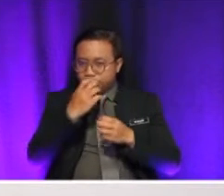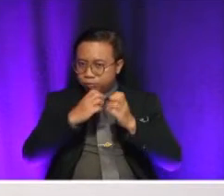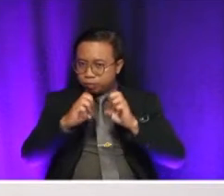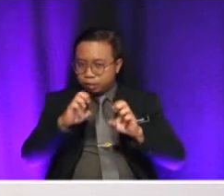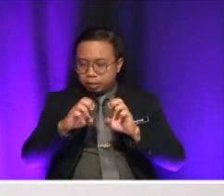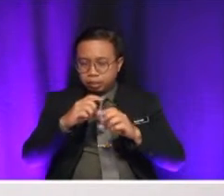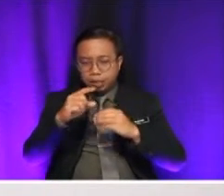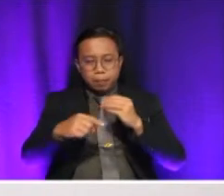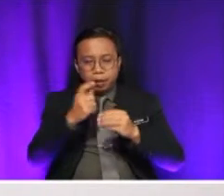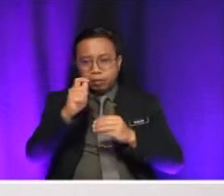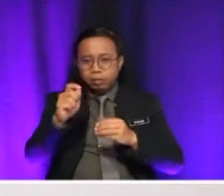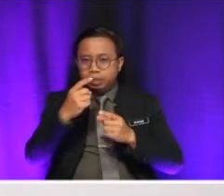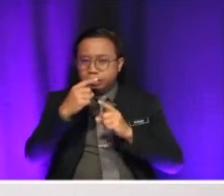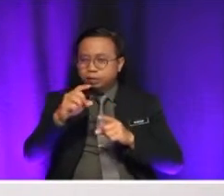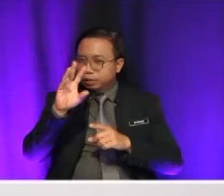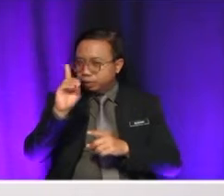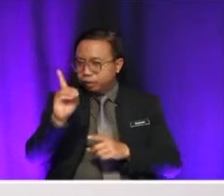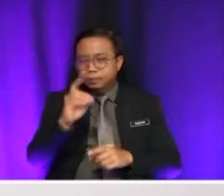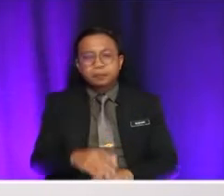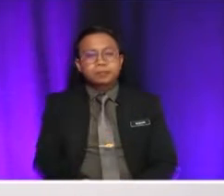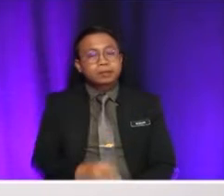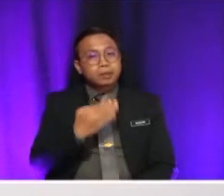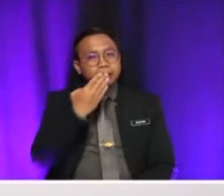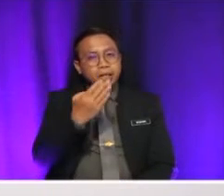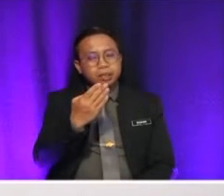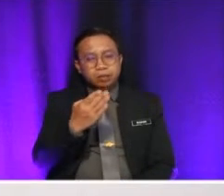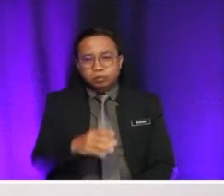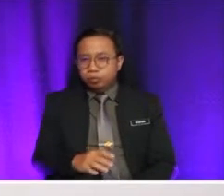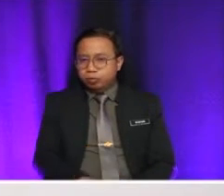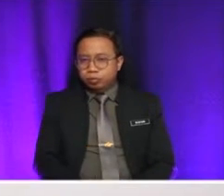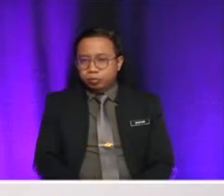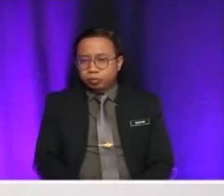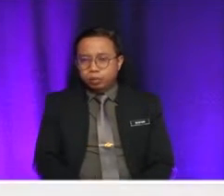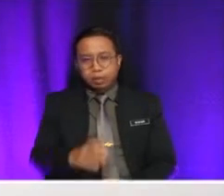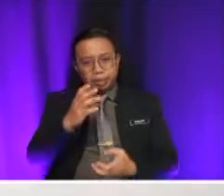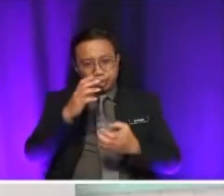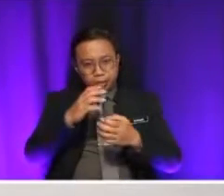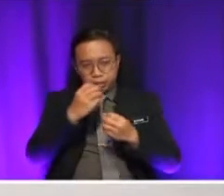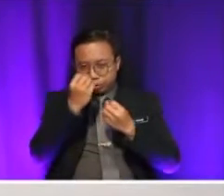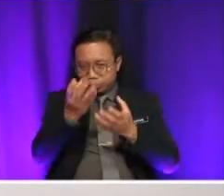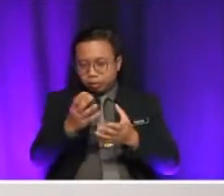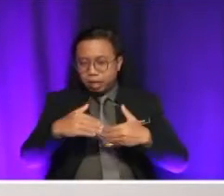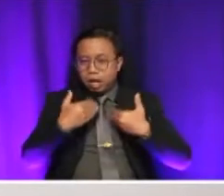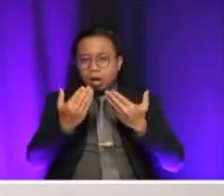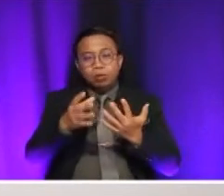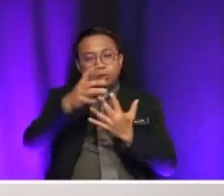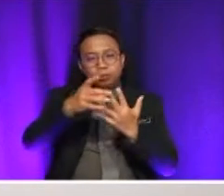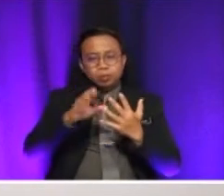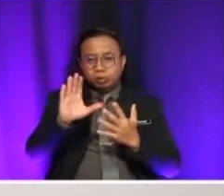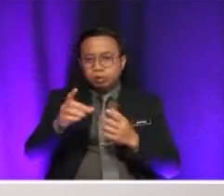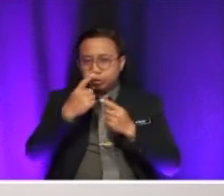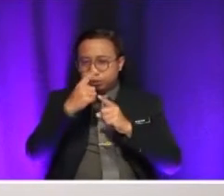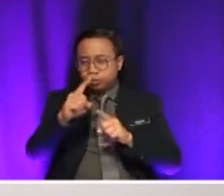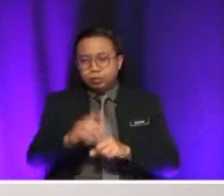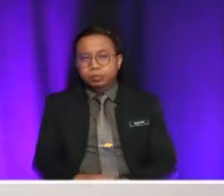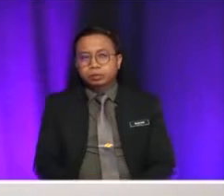answer for D. Okay, yeah, thank you. Thank you so much, Puyi. You could actually explain to us how you picked your answer for number 2.